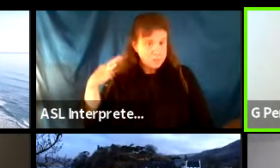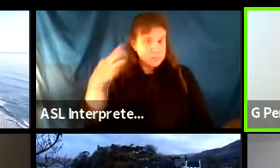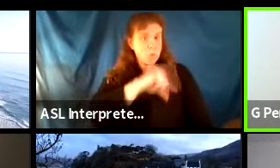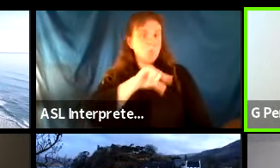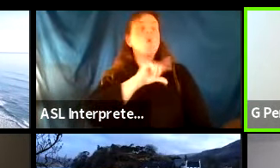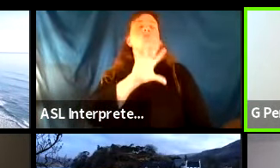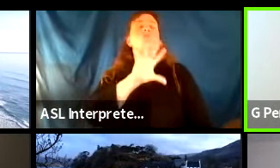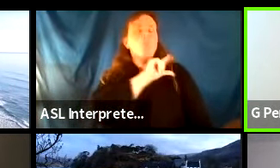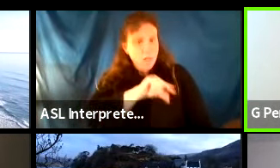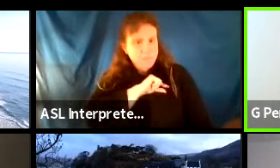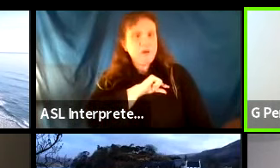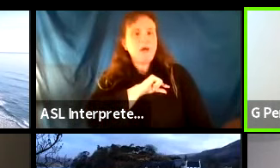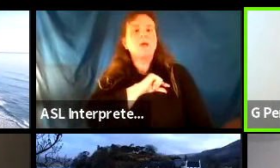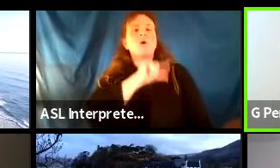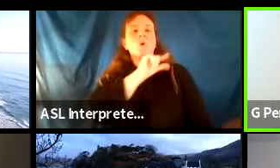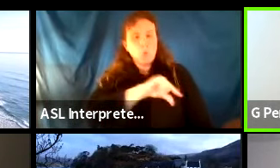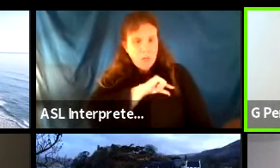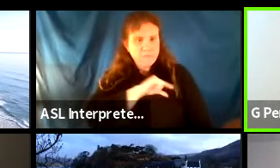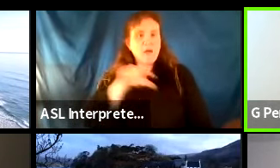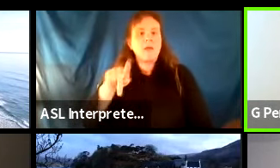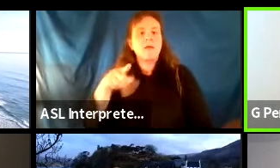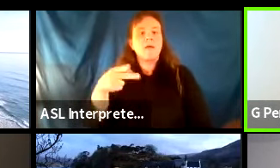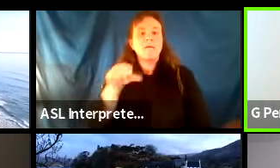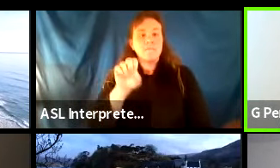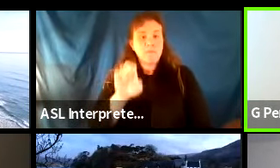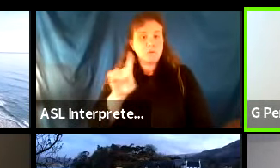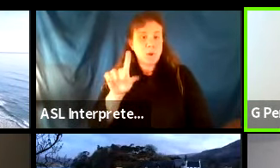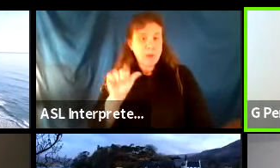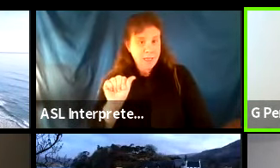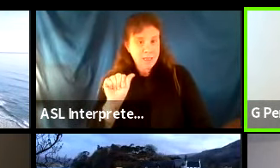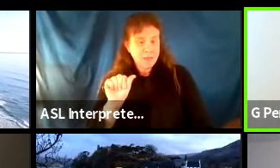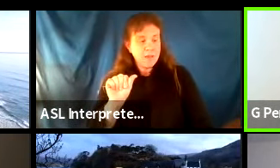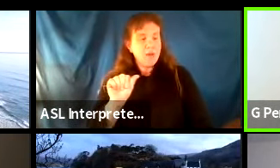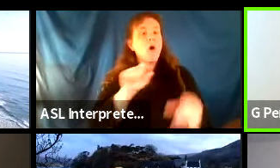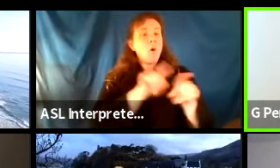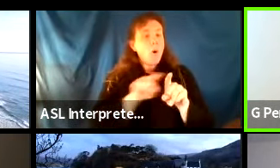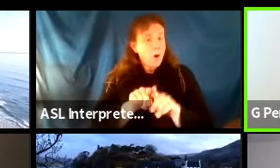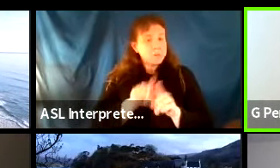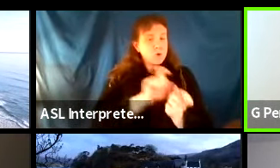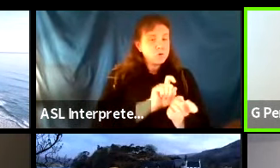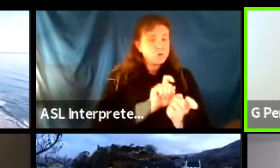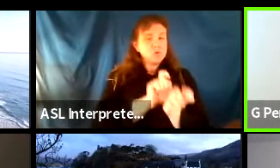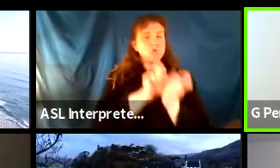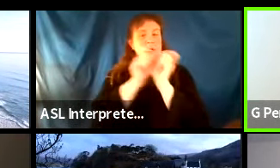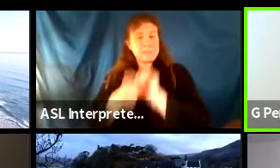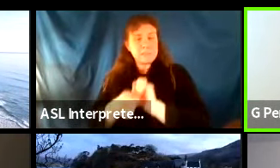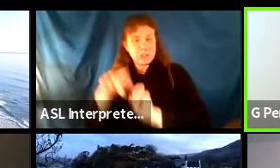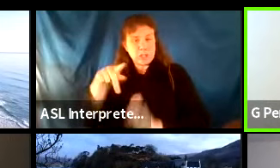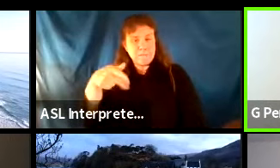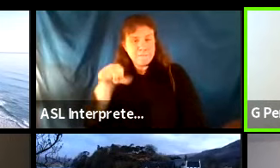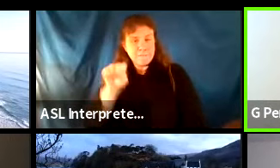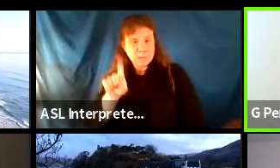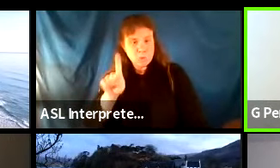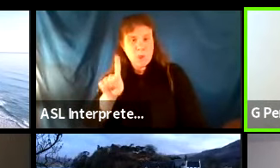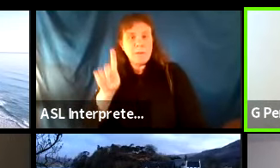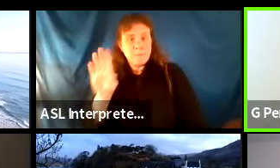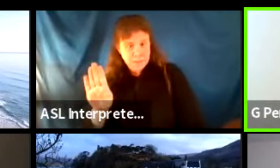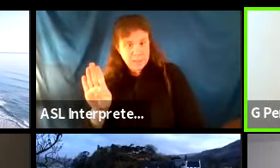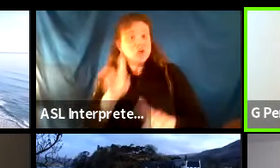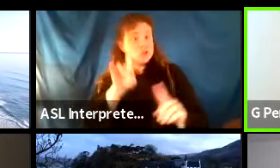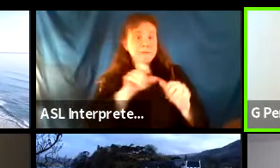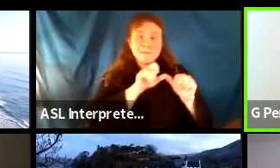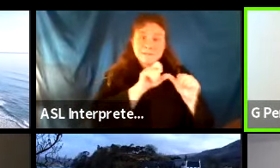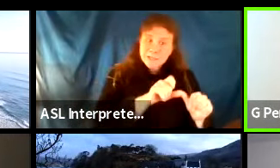phase 1A or who qualify in phase 1A, while also transitioning to phase 1B, keeping in mind giving access to all